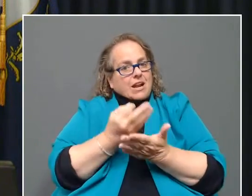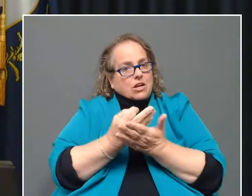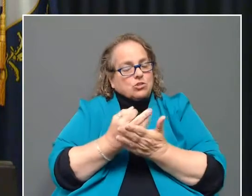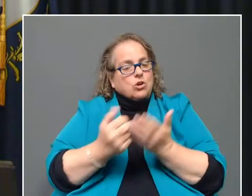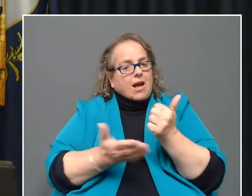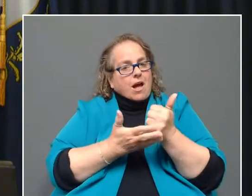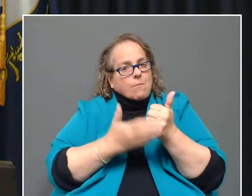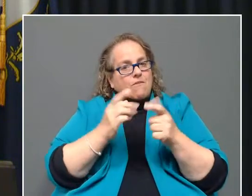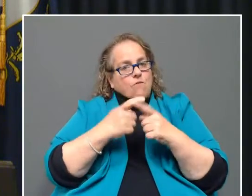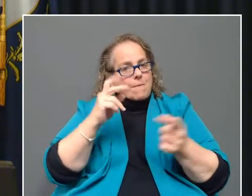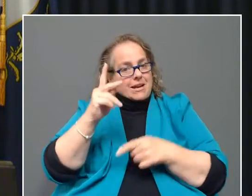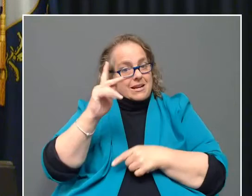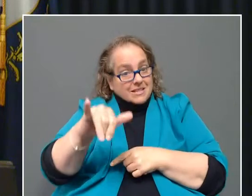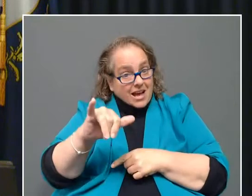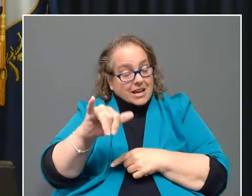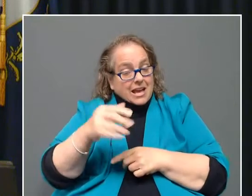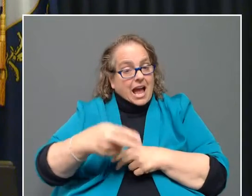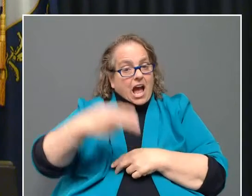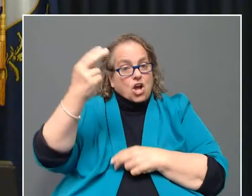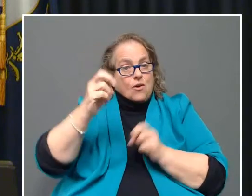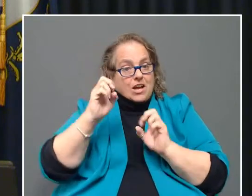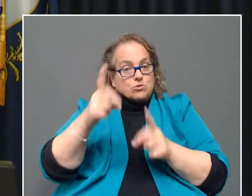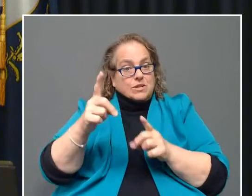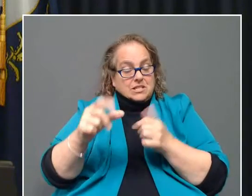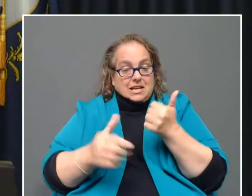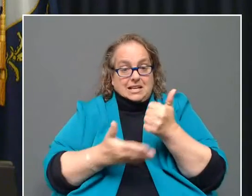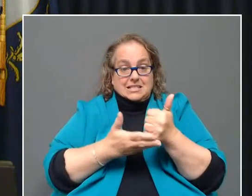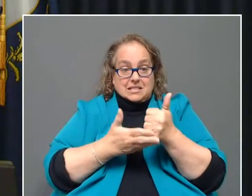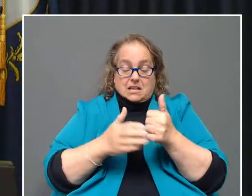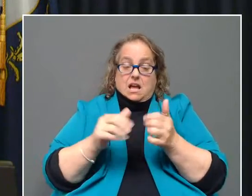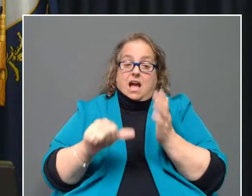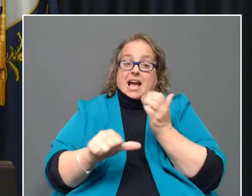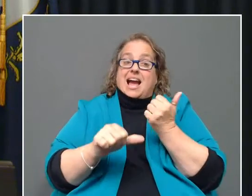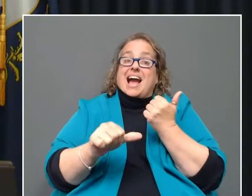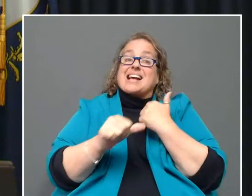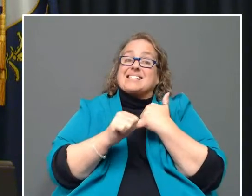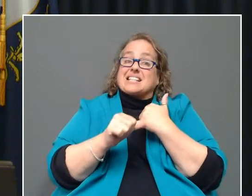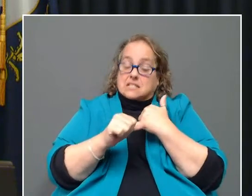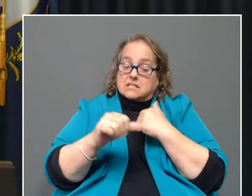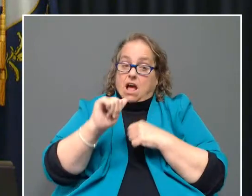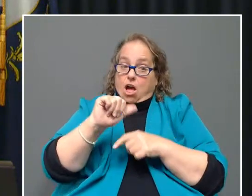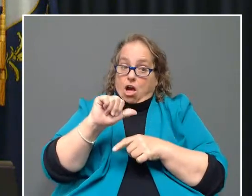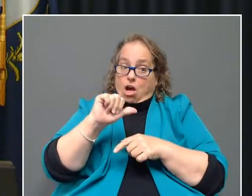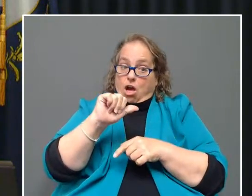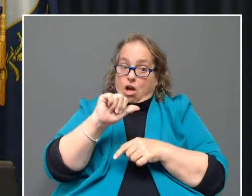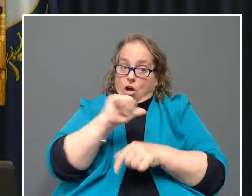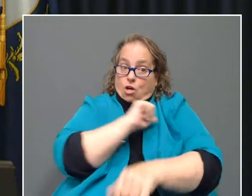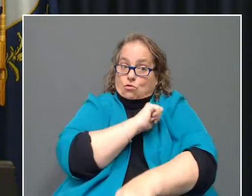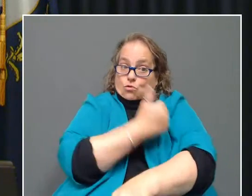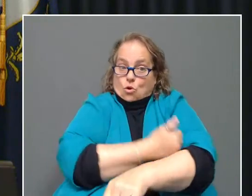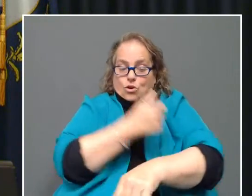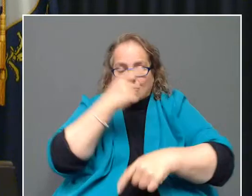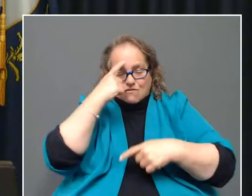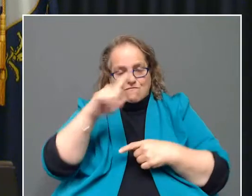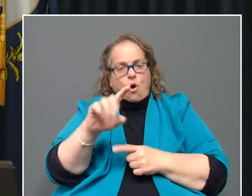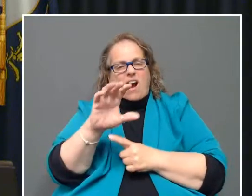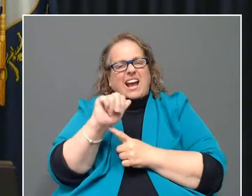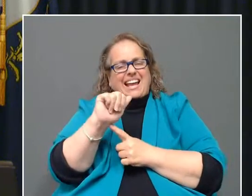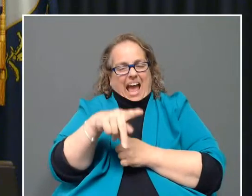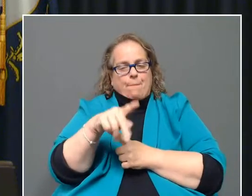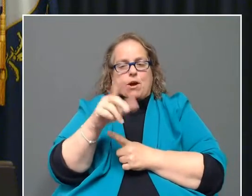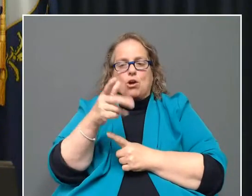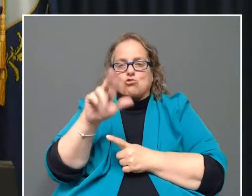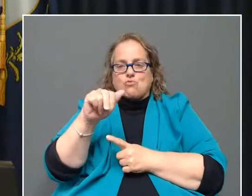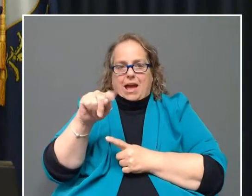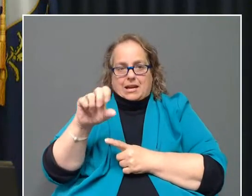Education Assistance Authority, as the maximum award for the College Access Program, or CAP grants, is being